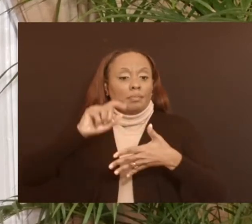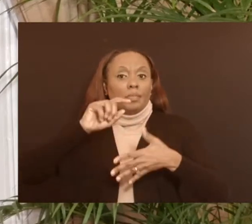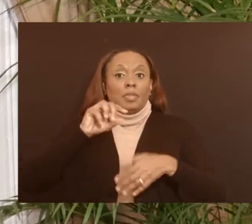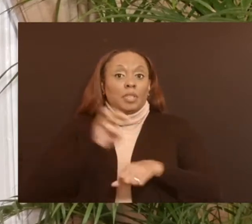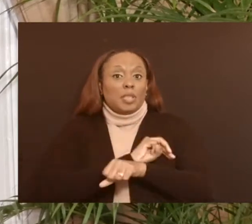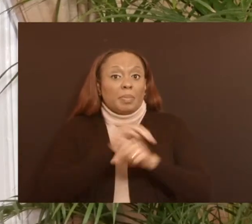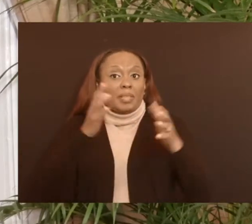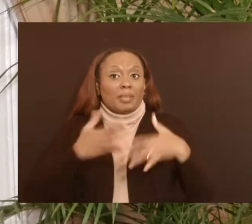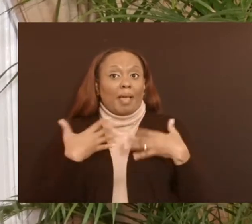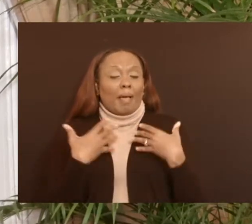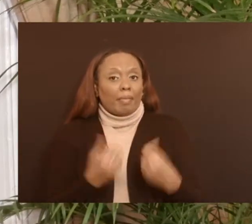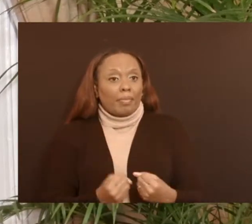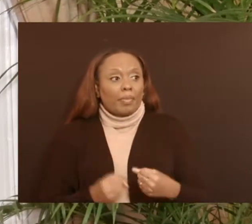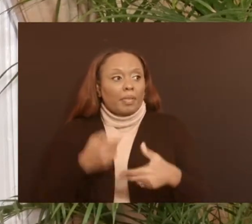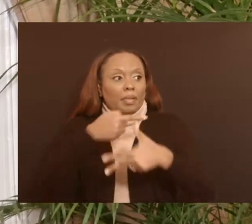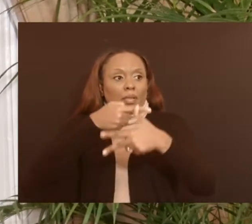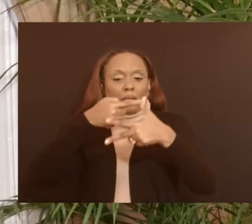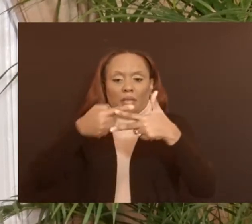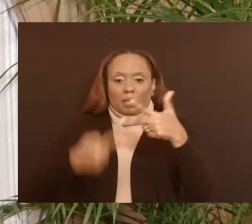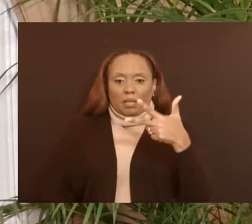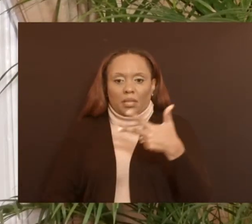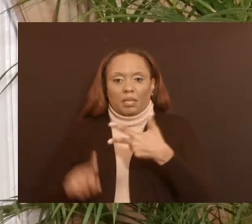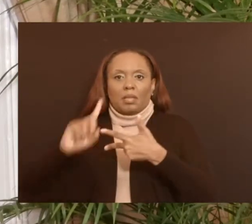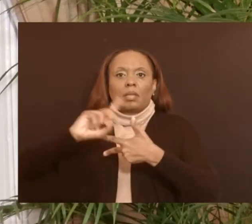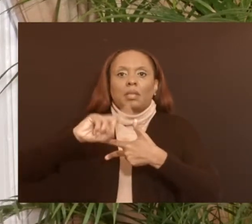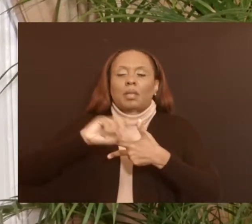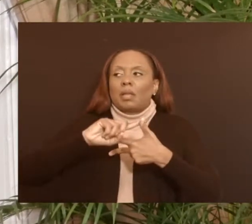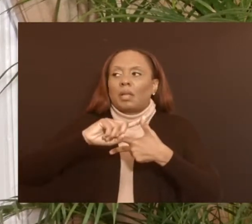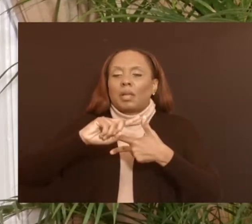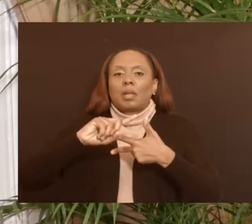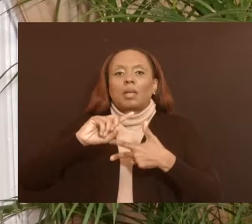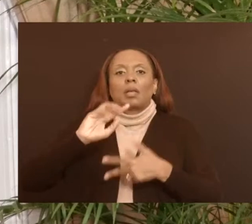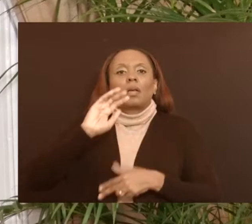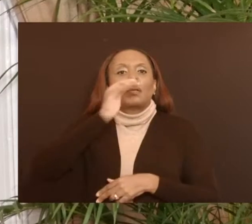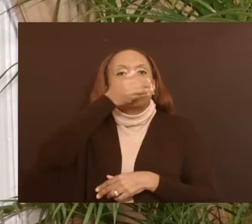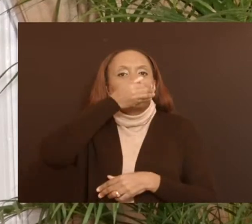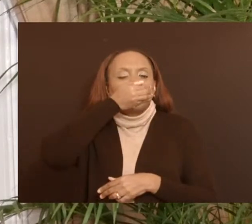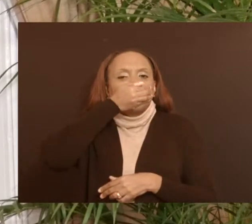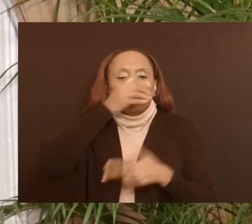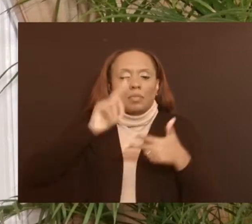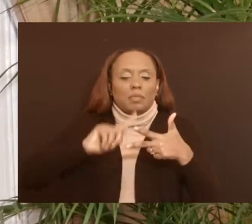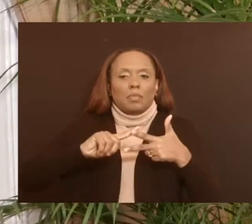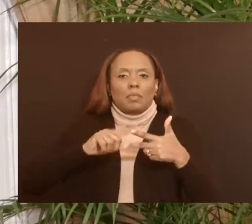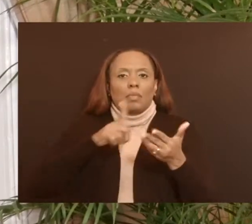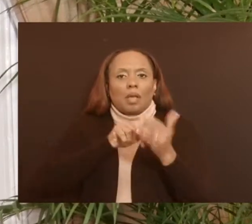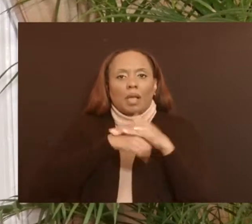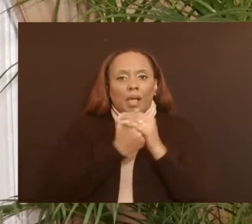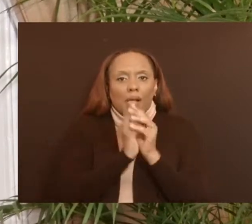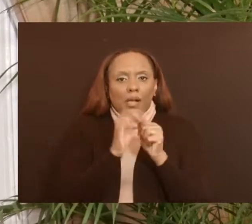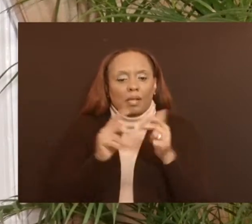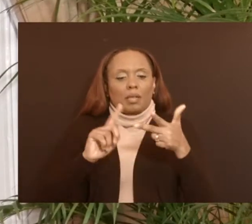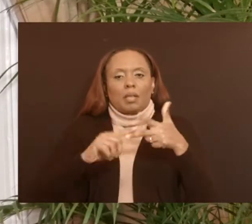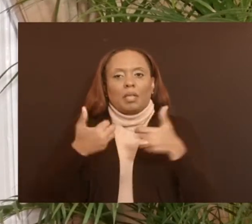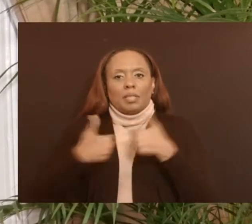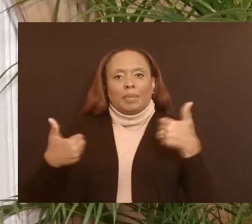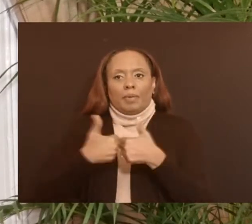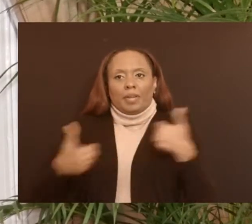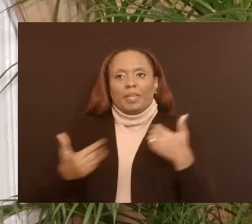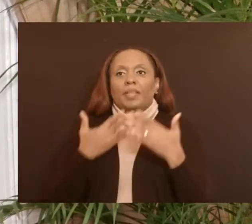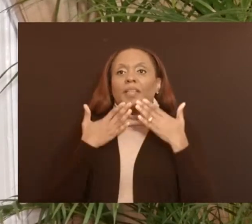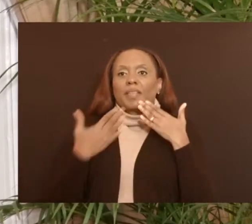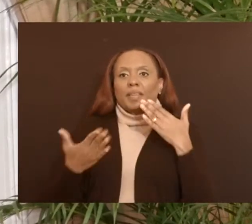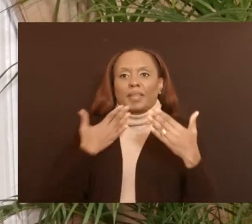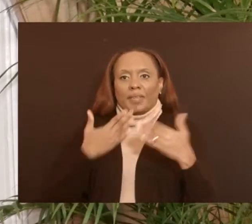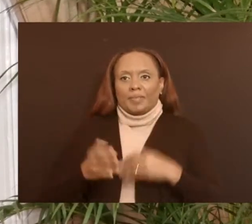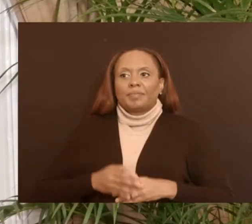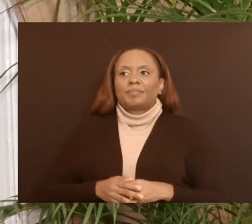issues of mask wearing in public is absolutely important. Thank you so much. Thank you very much. Thank you